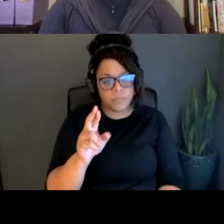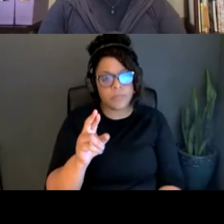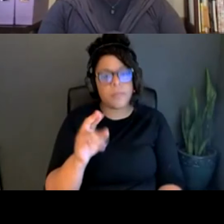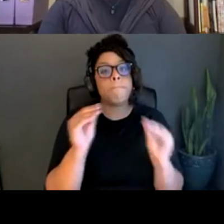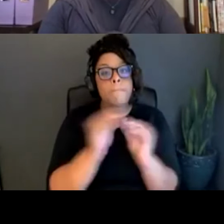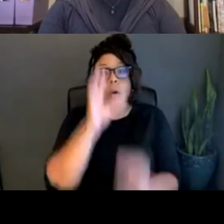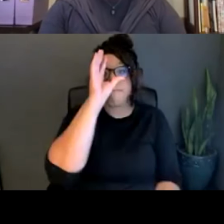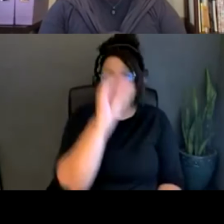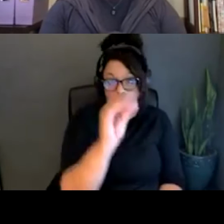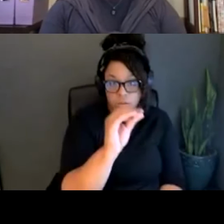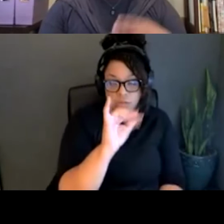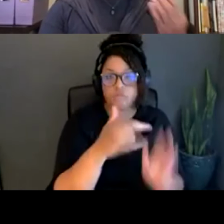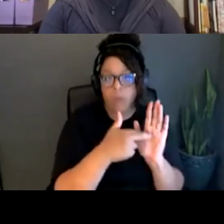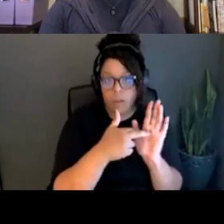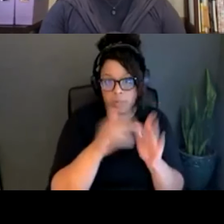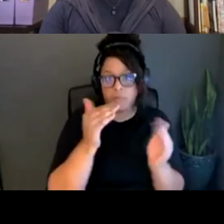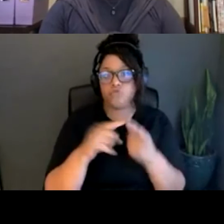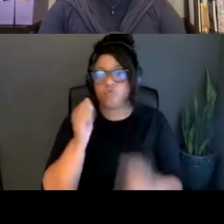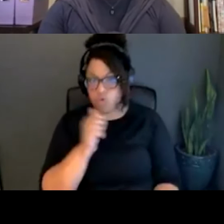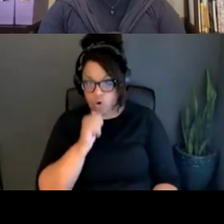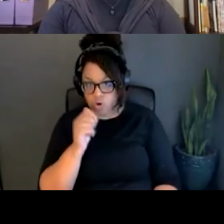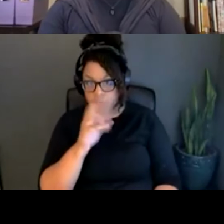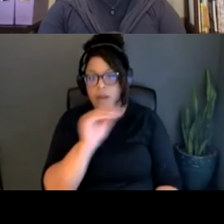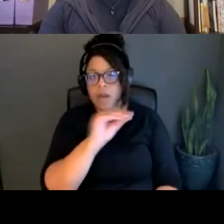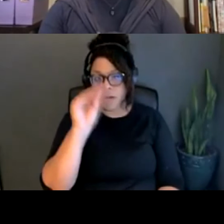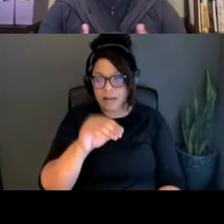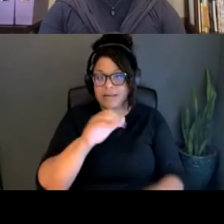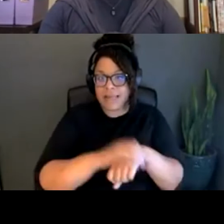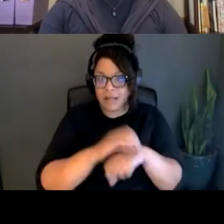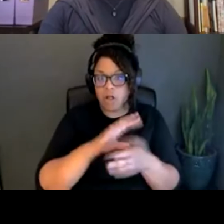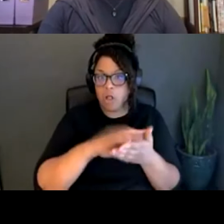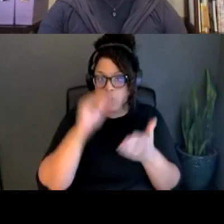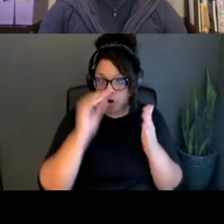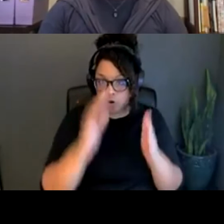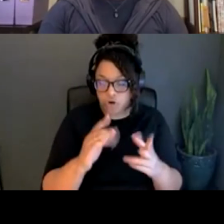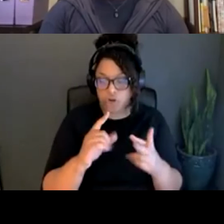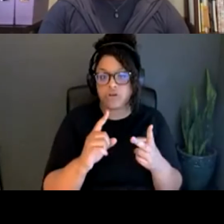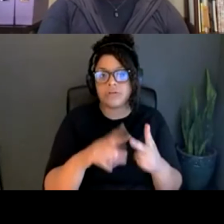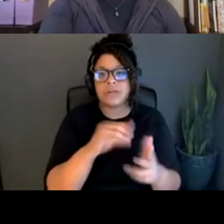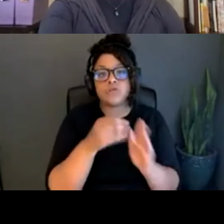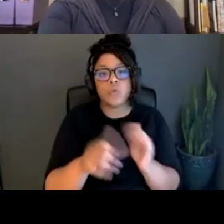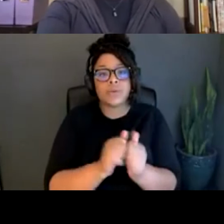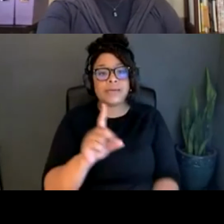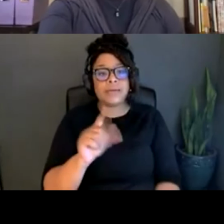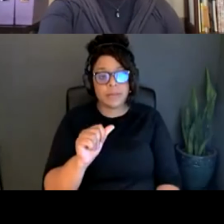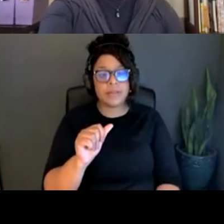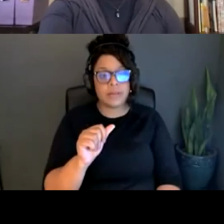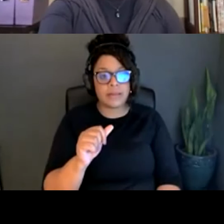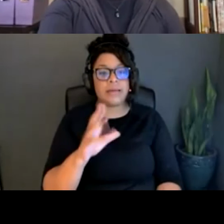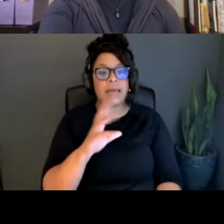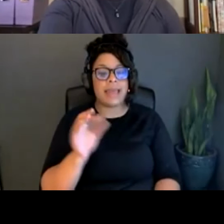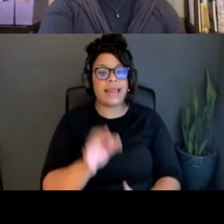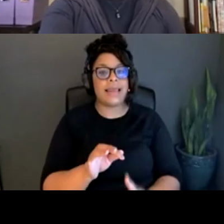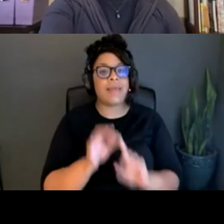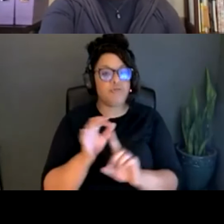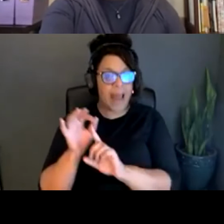boys represented than girls, and the percentage of English learners and students with disabilities, exceptionalities.